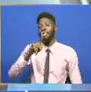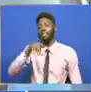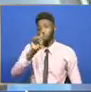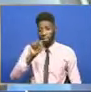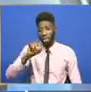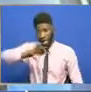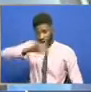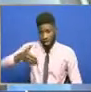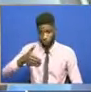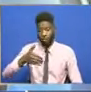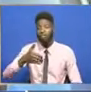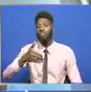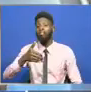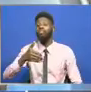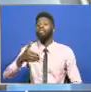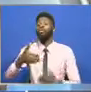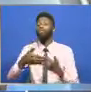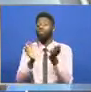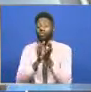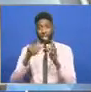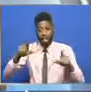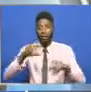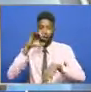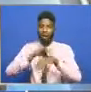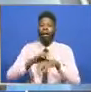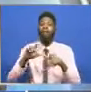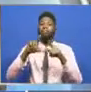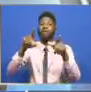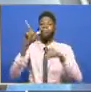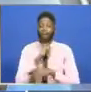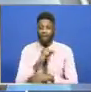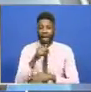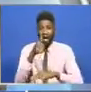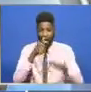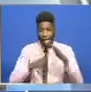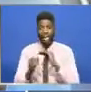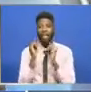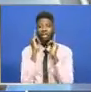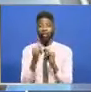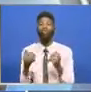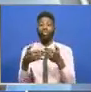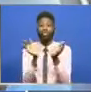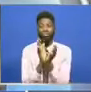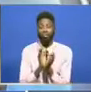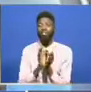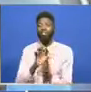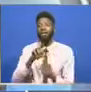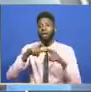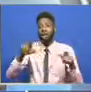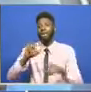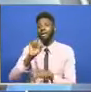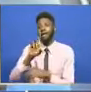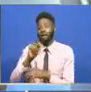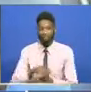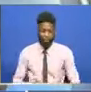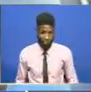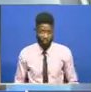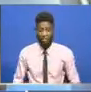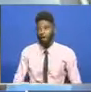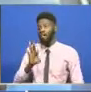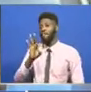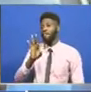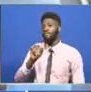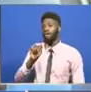to acquire title deeds under the new Community Land Act of 2016. Lands Cabinet Secretary Farida Karonei says the two groups have set